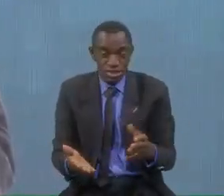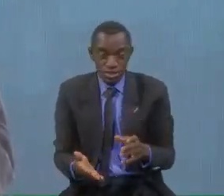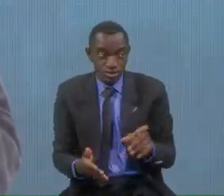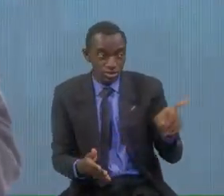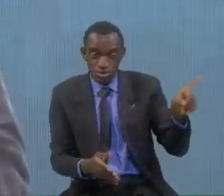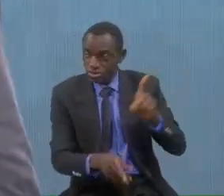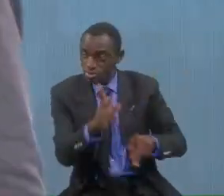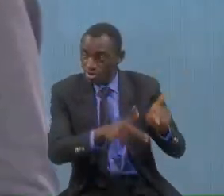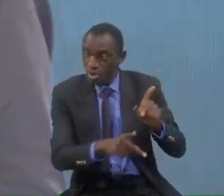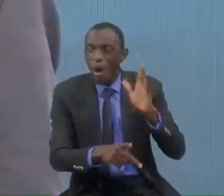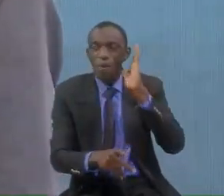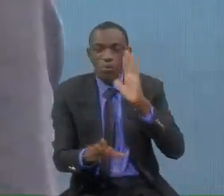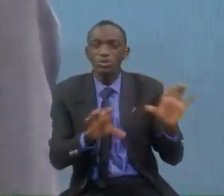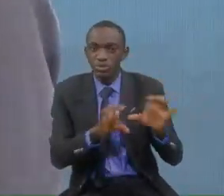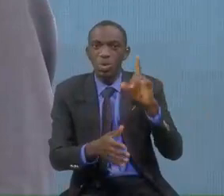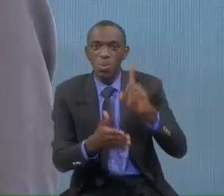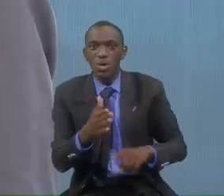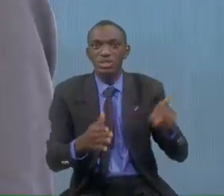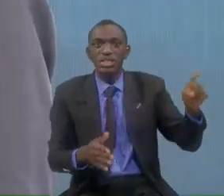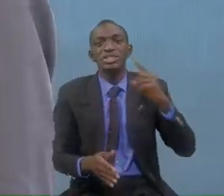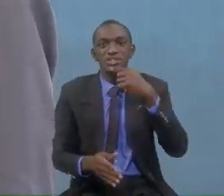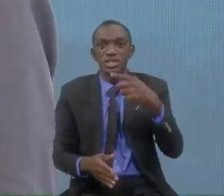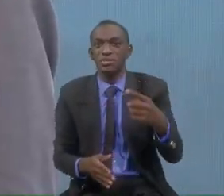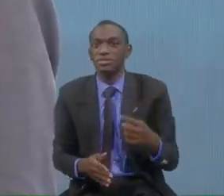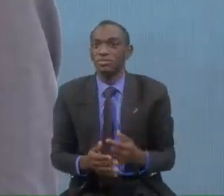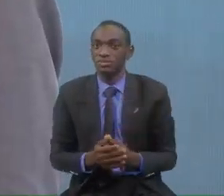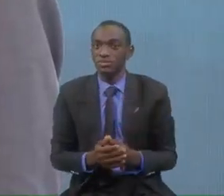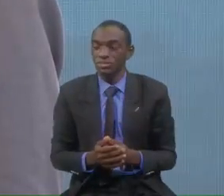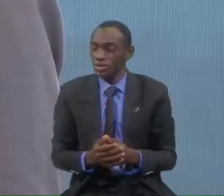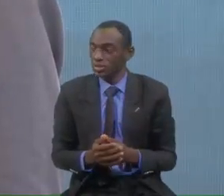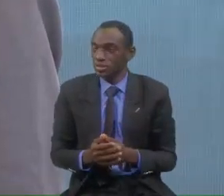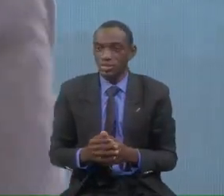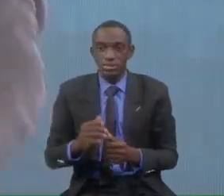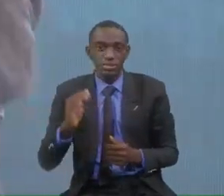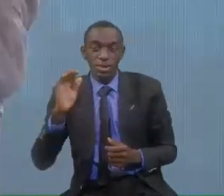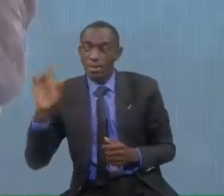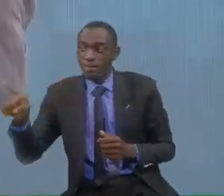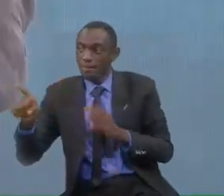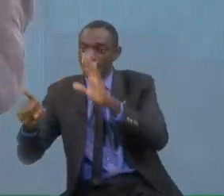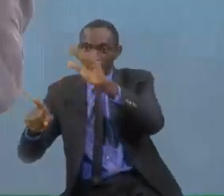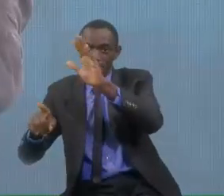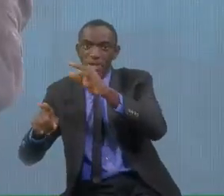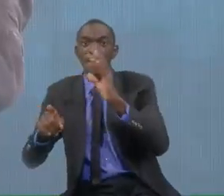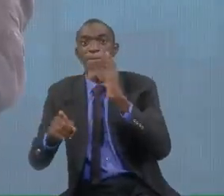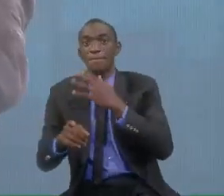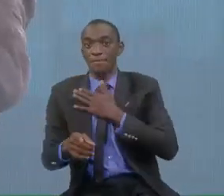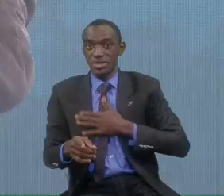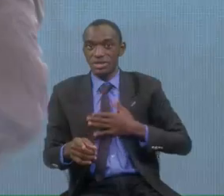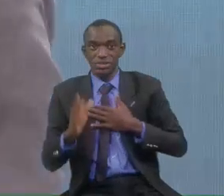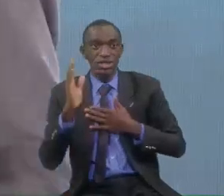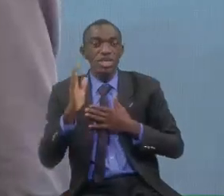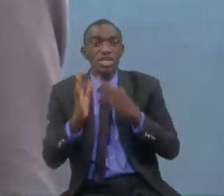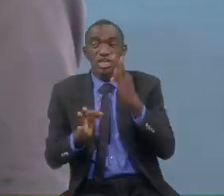do. Sir, did you trust the Holy Spirit? Did you trust the Holy